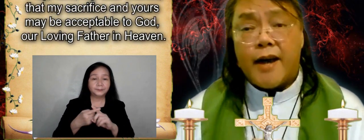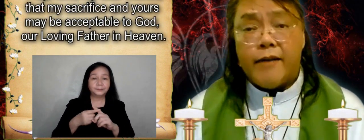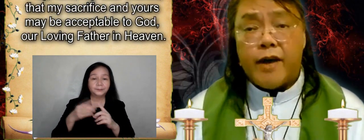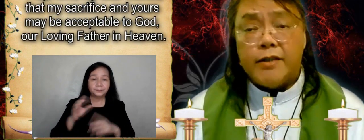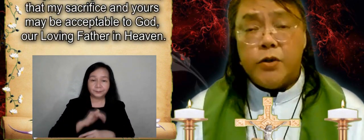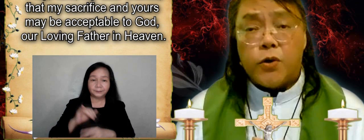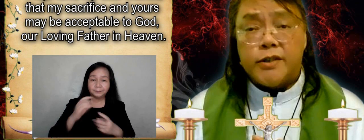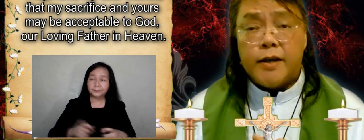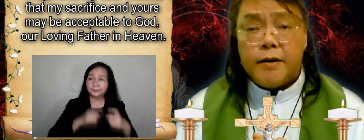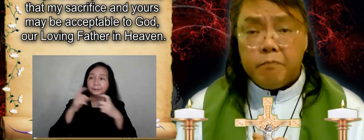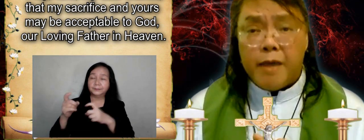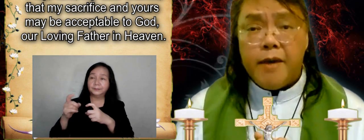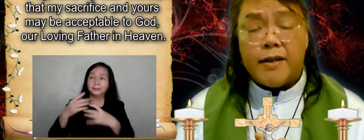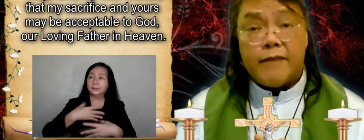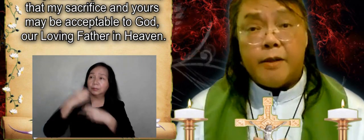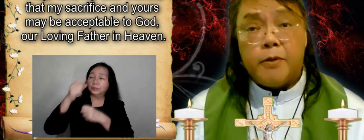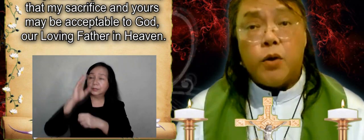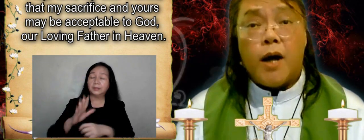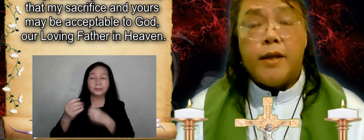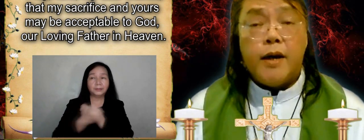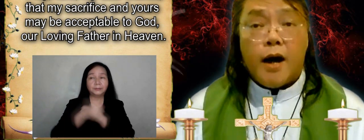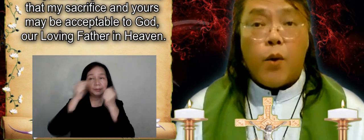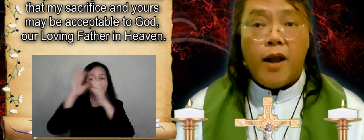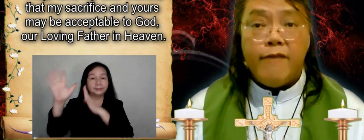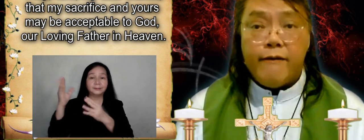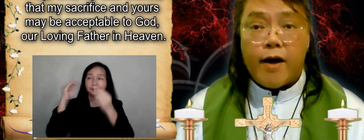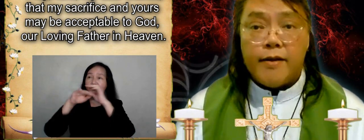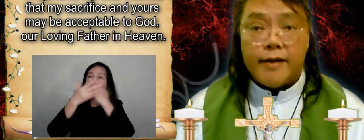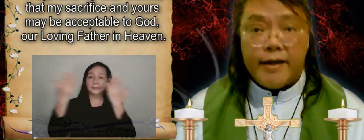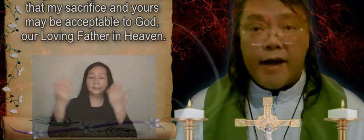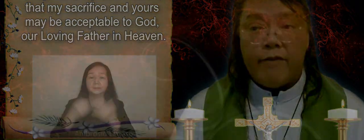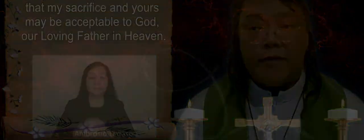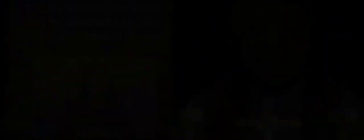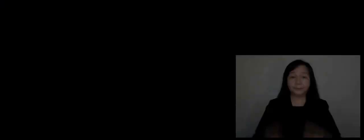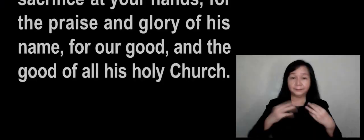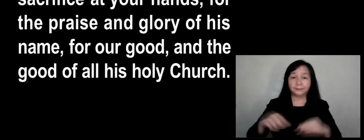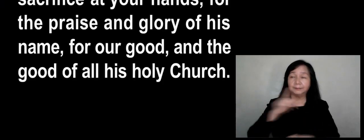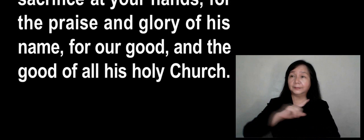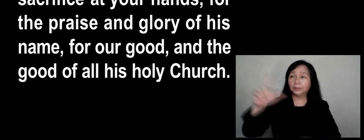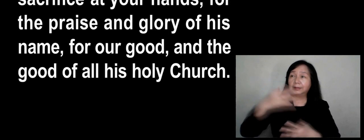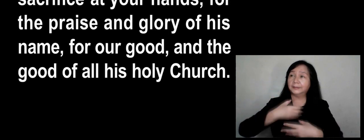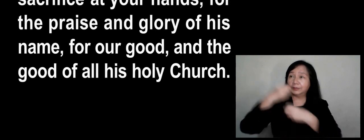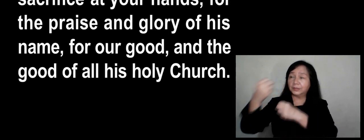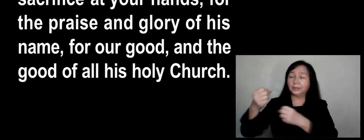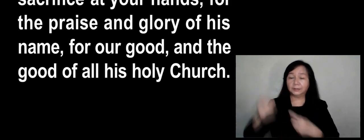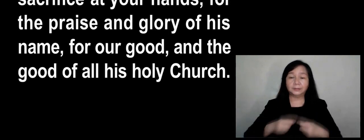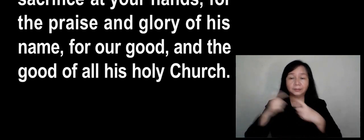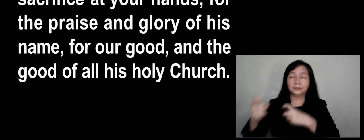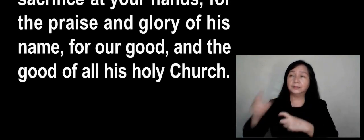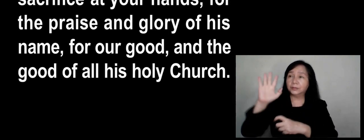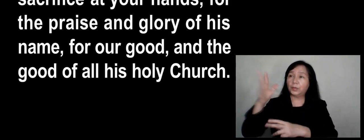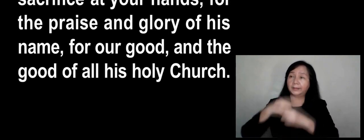this, my sacrifice and Yours, may be acceptable to God, our loving Father in Heaven. May the Lord accept the